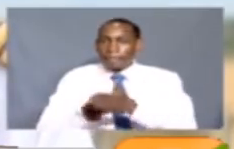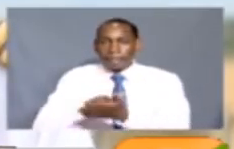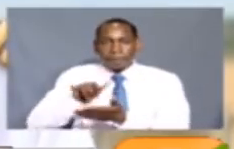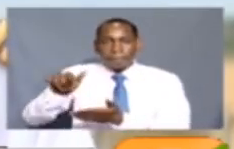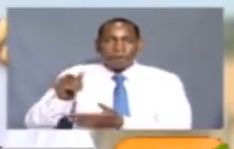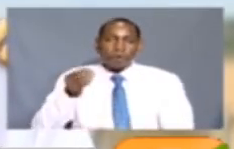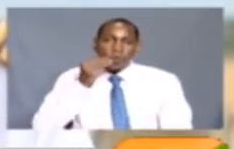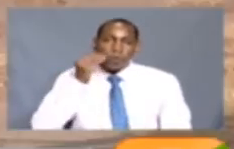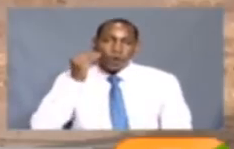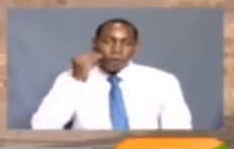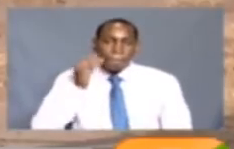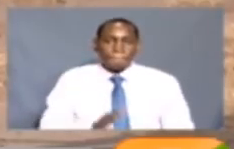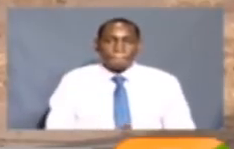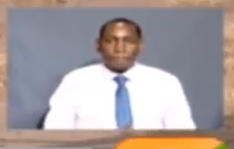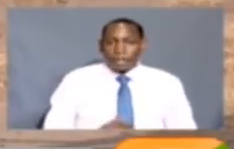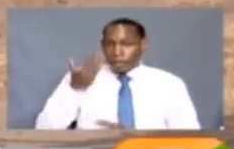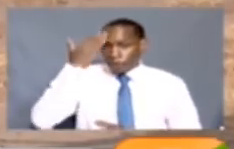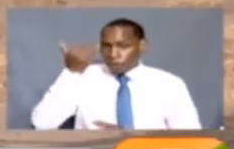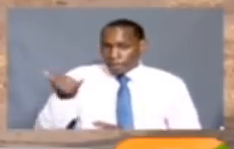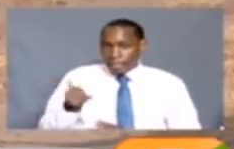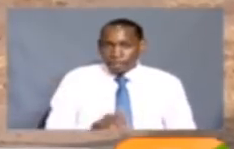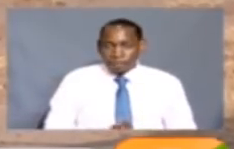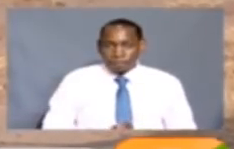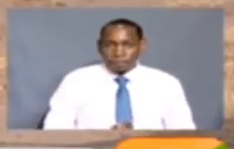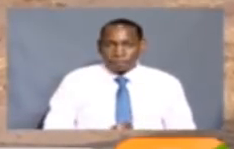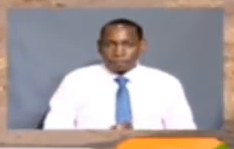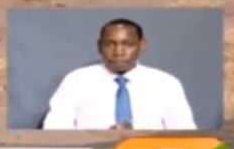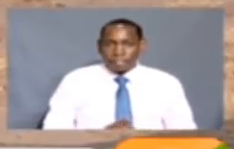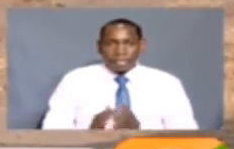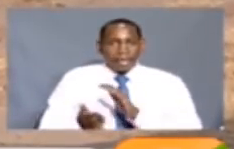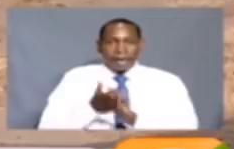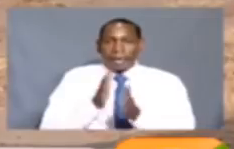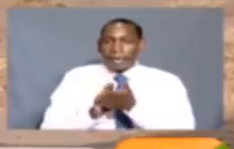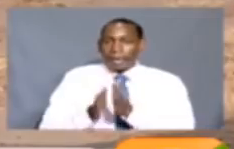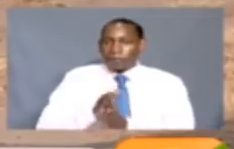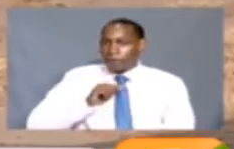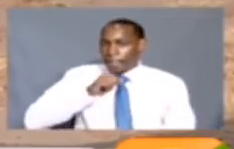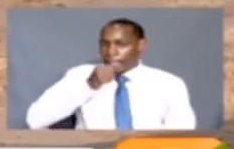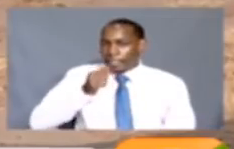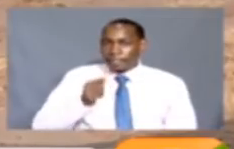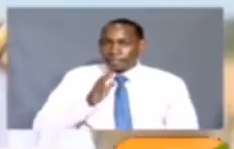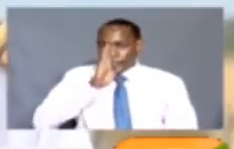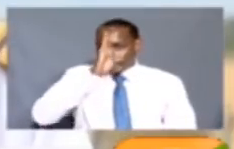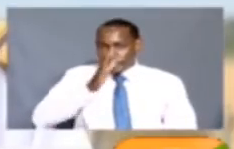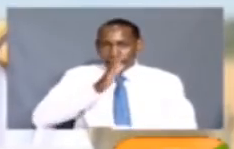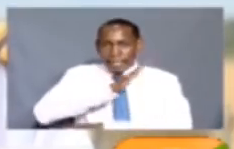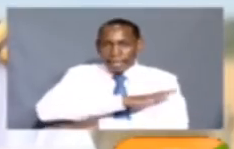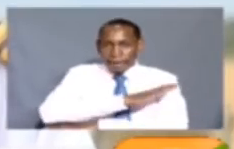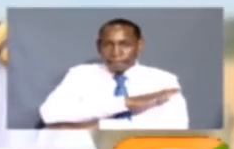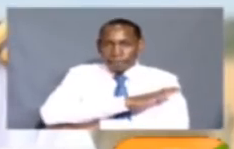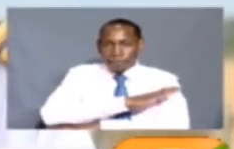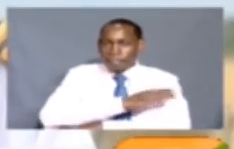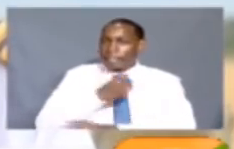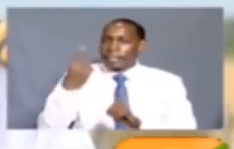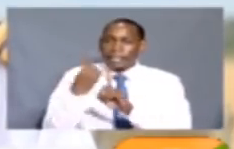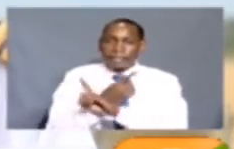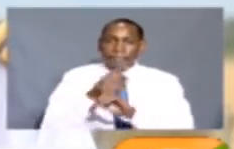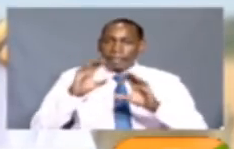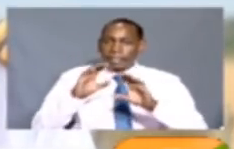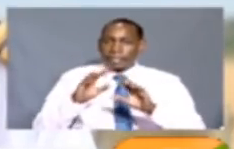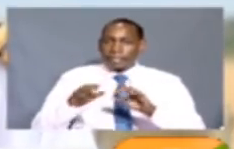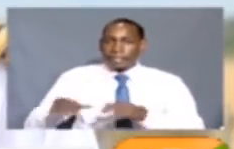go home. Because there's no cinema on Friday night, there's no ice cream on Sunday afternoon. There's, you know, it's a different way of